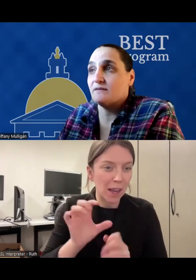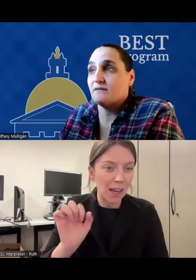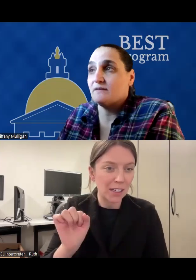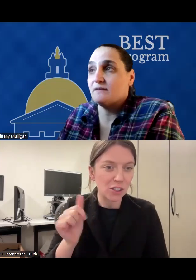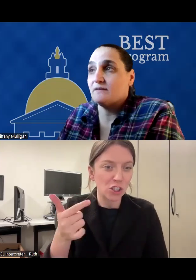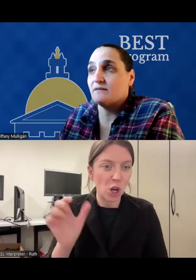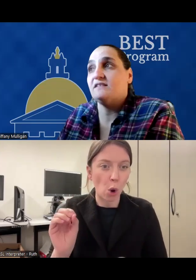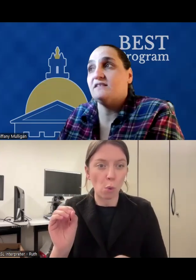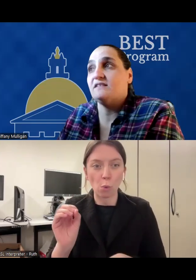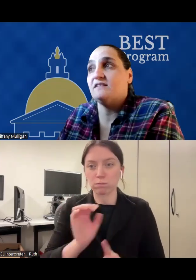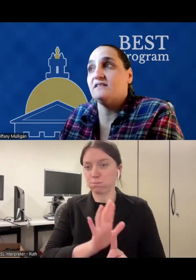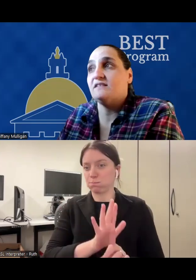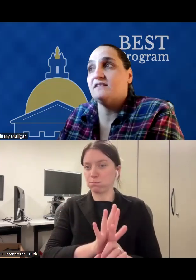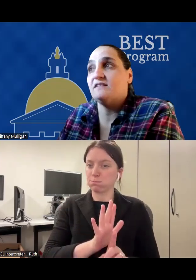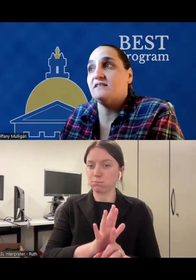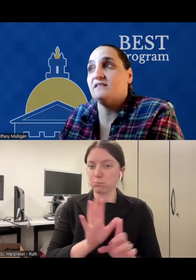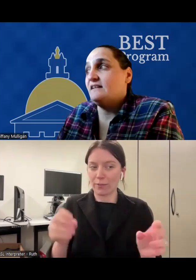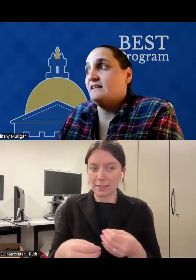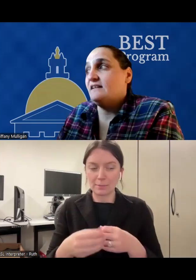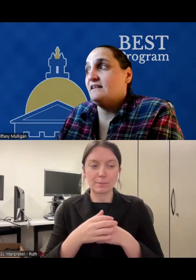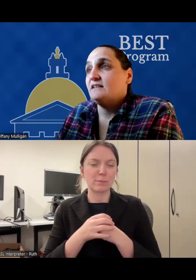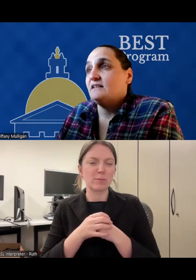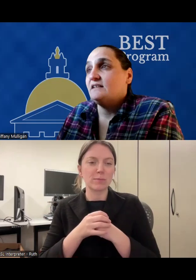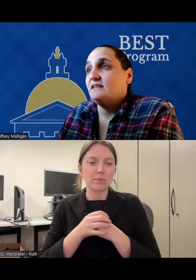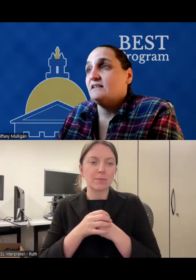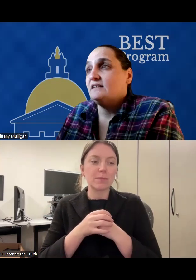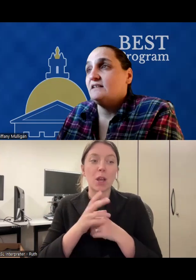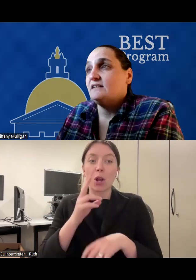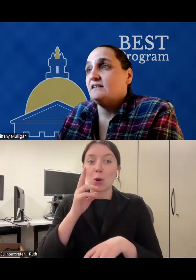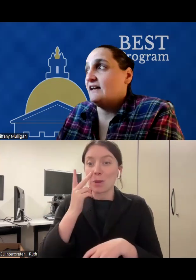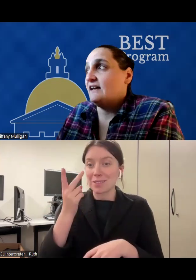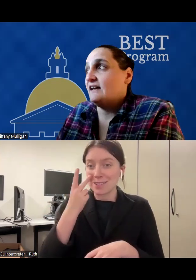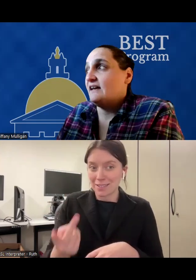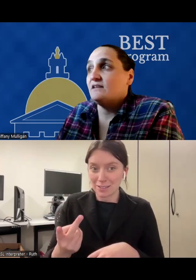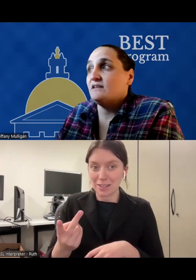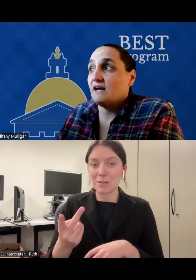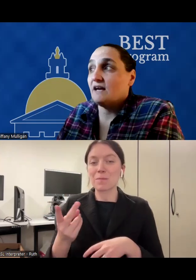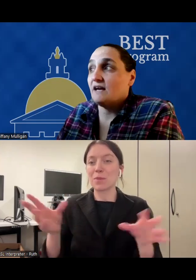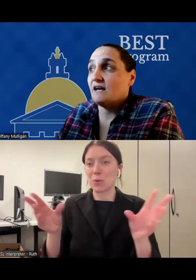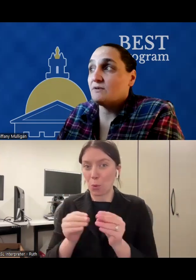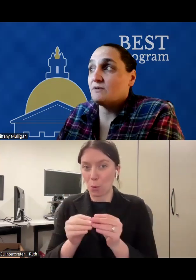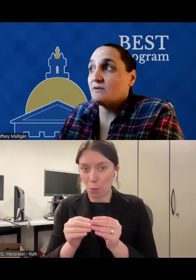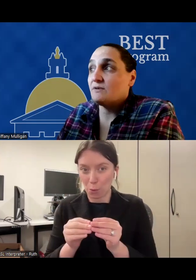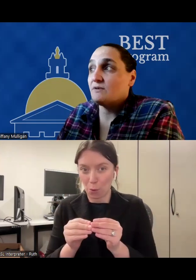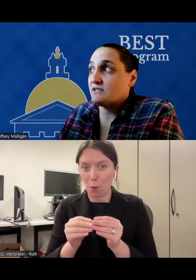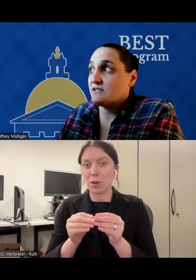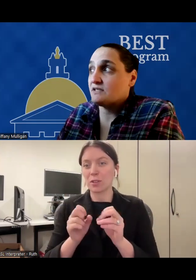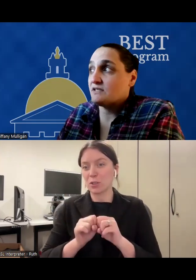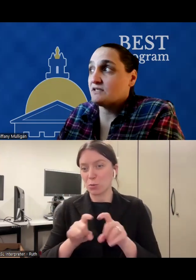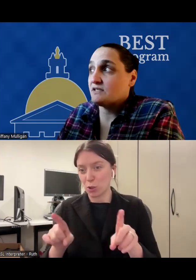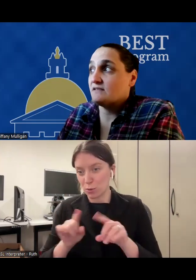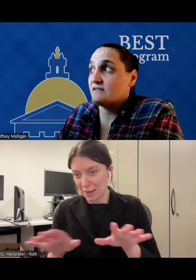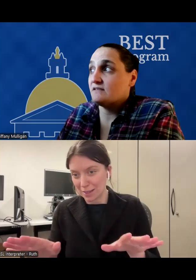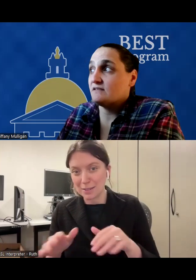one. And then you'll see that the total encumbrances, disbursements, and